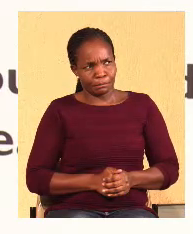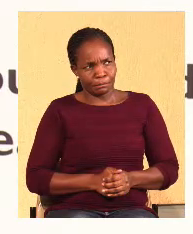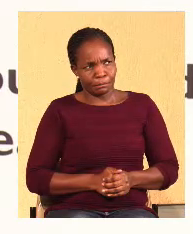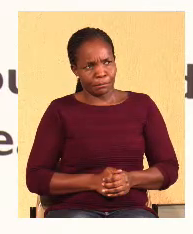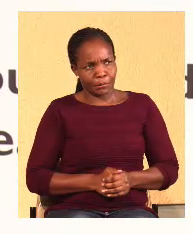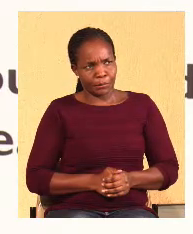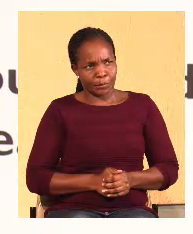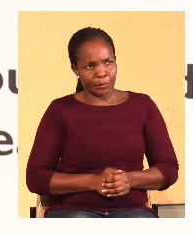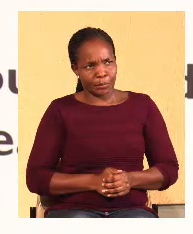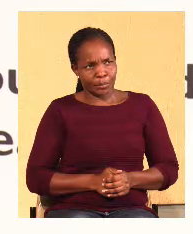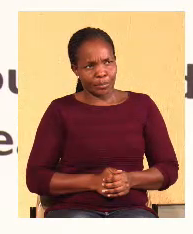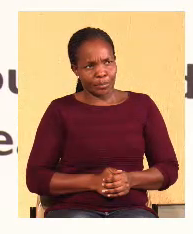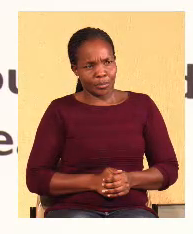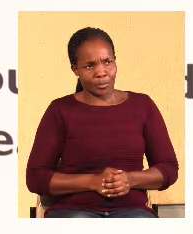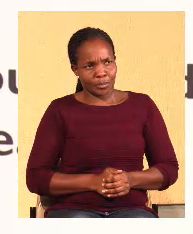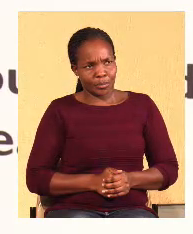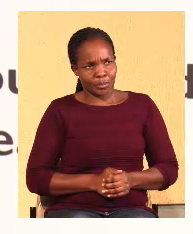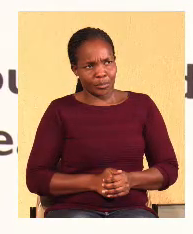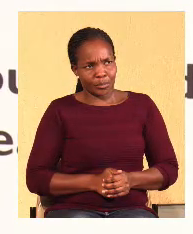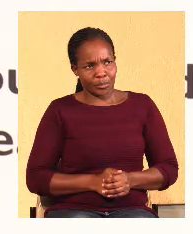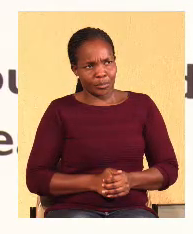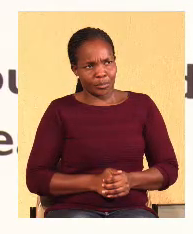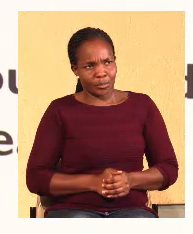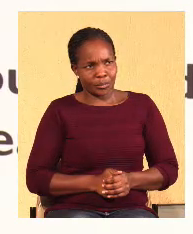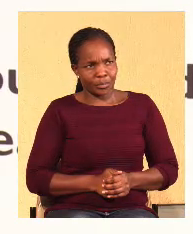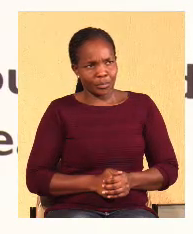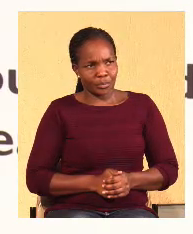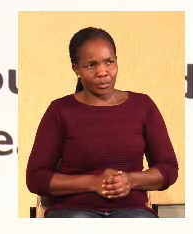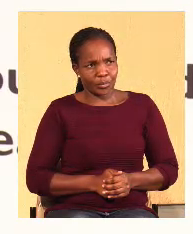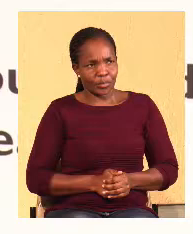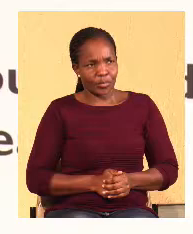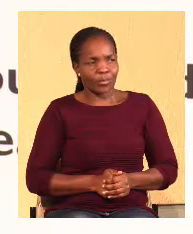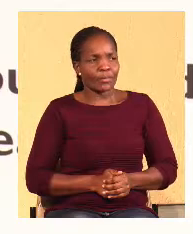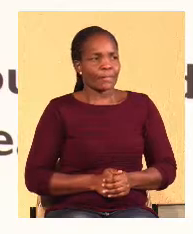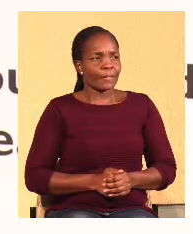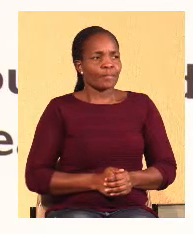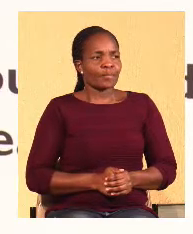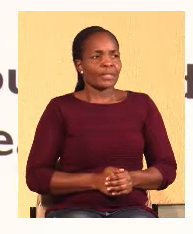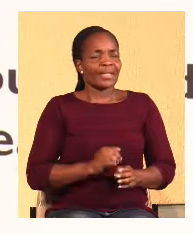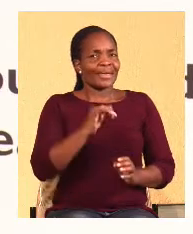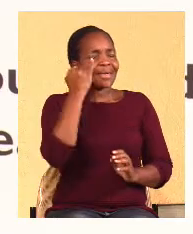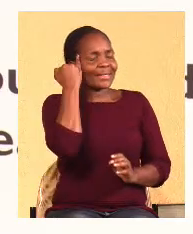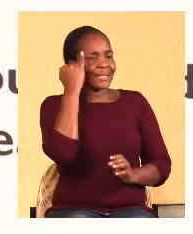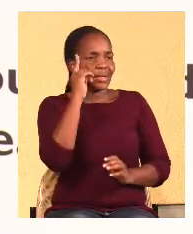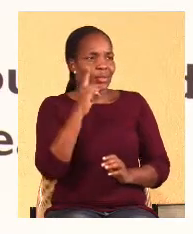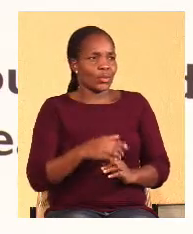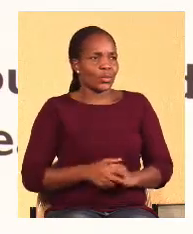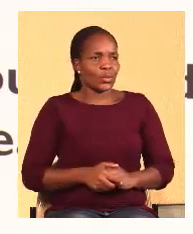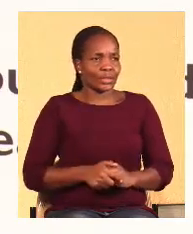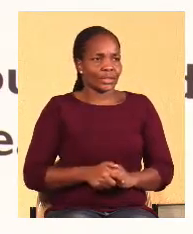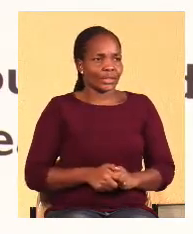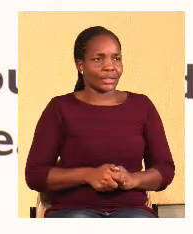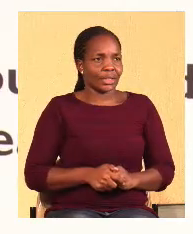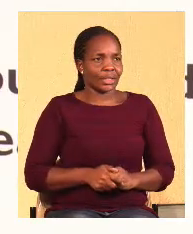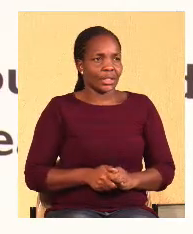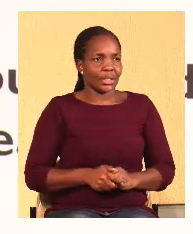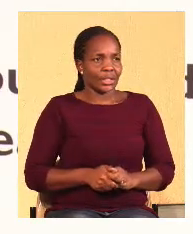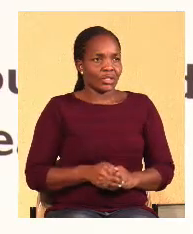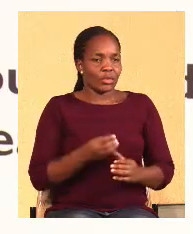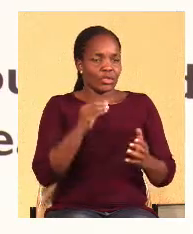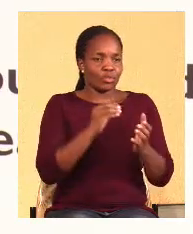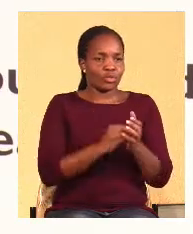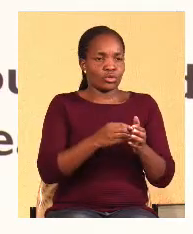What they then proposed, and this is really a proposition from the security cluster, was to say, I put all the regions in